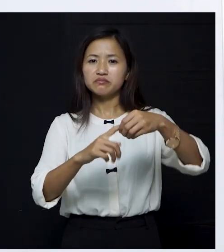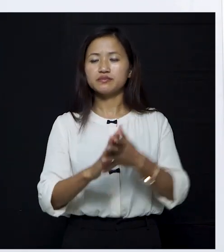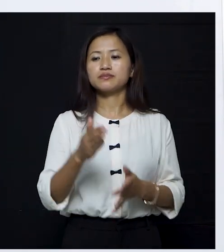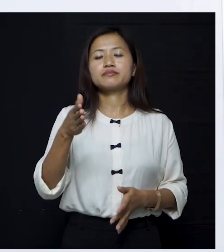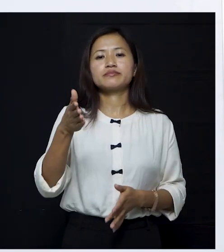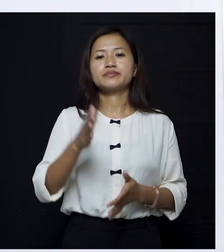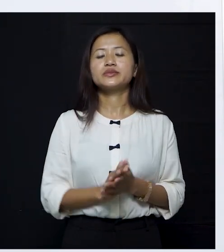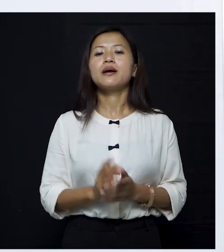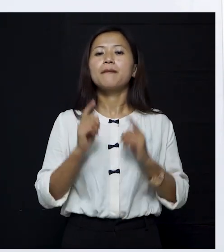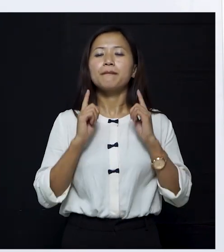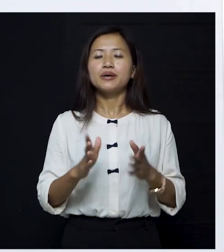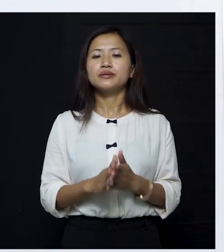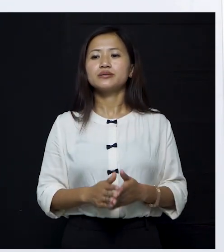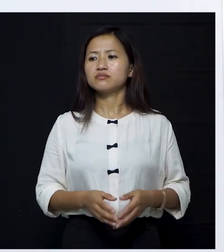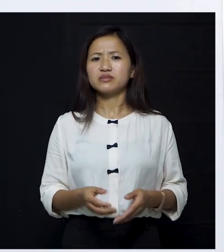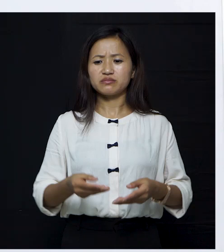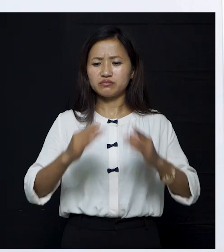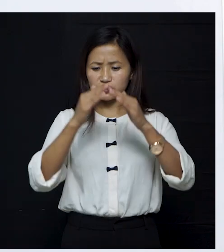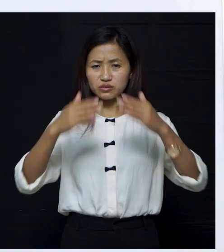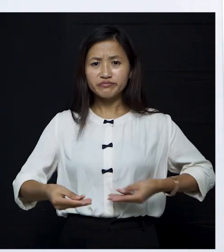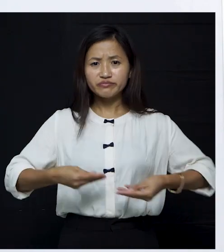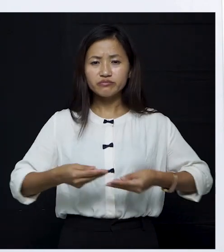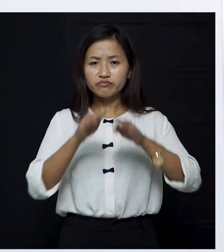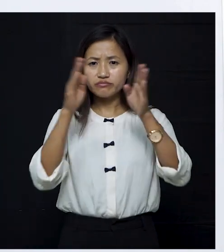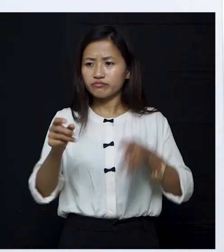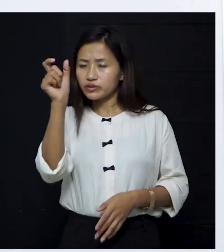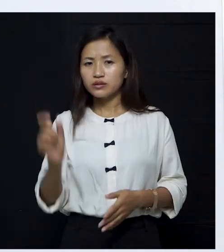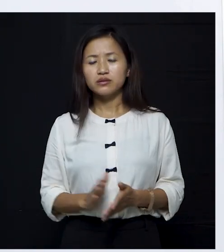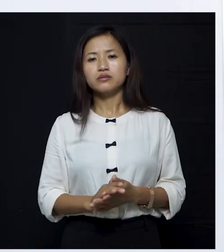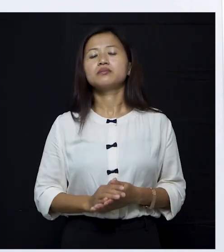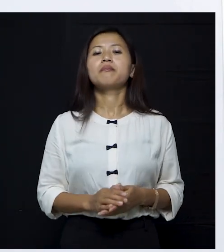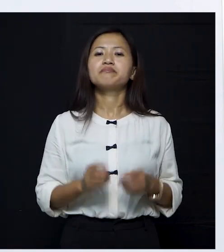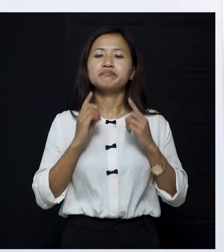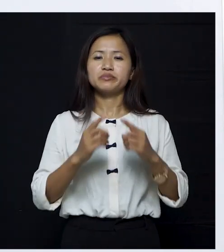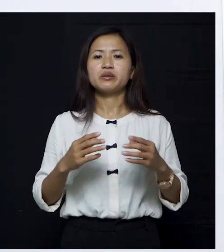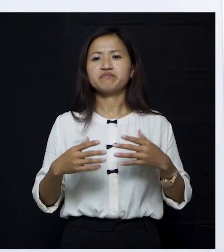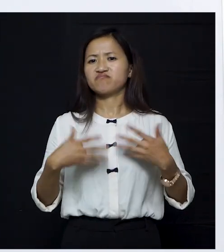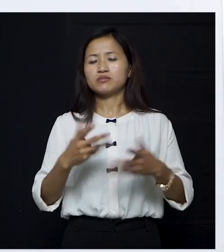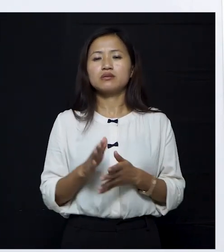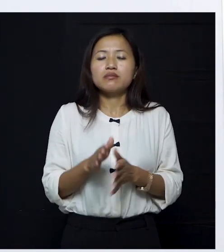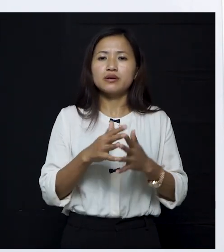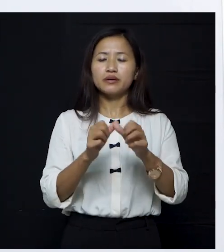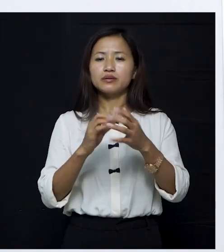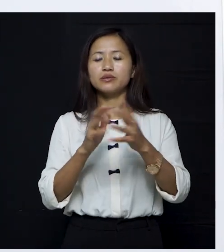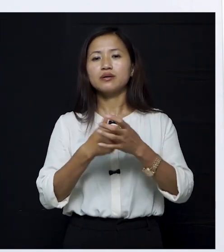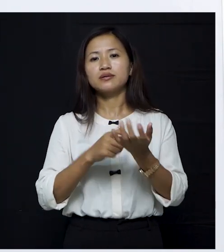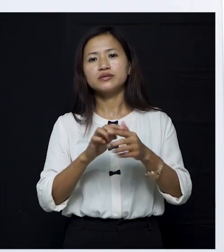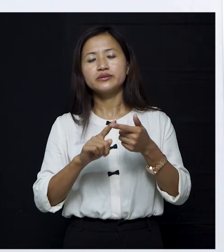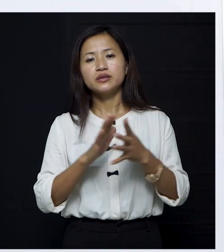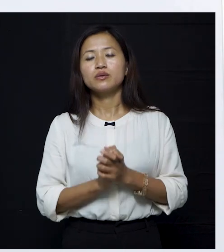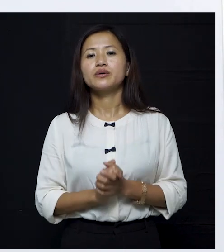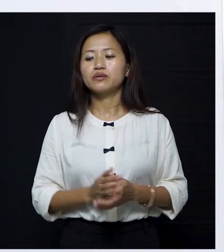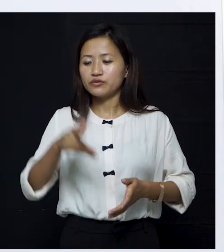the consumers, we are not aware of it. And so what happens is we buy it, even though they are charging over prices or even